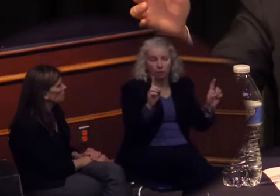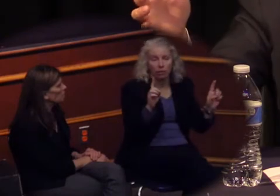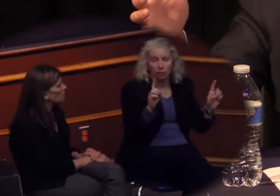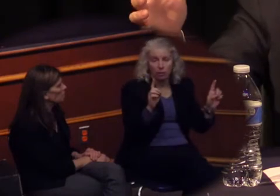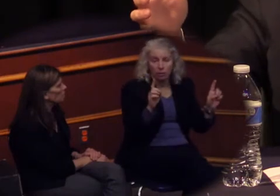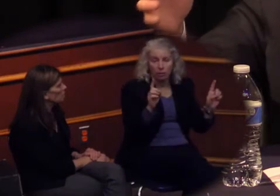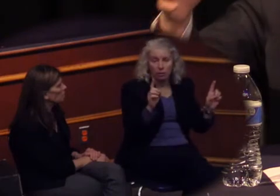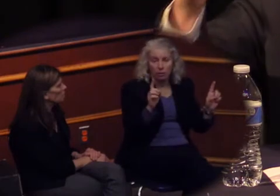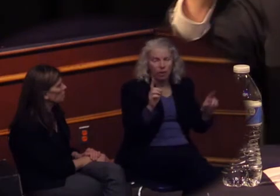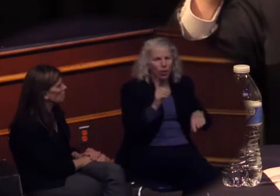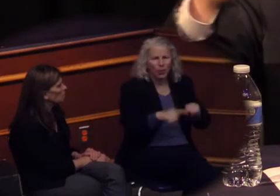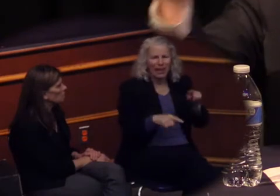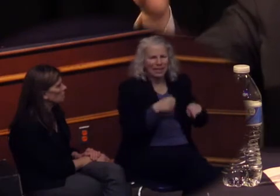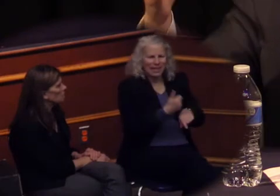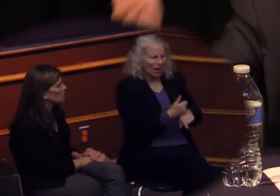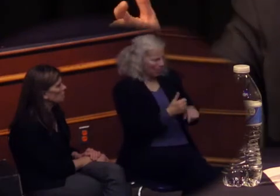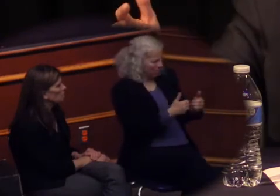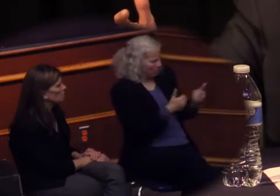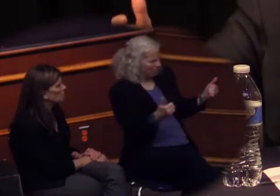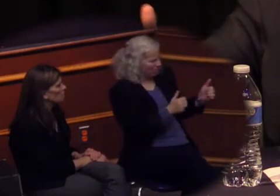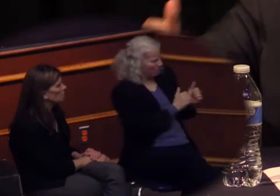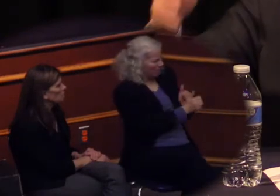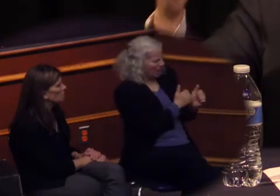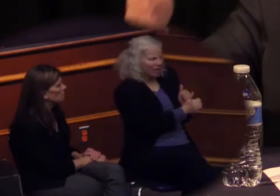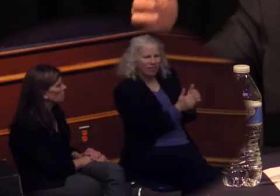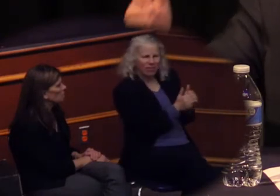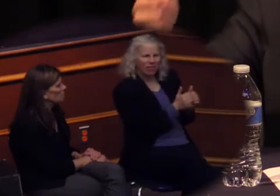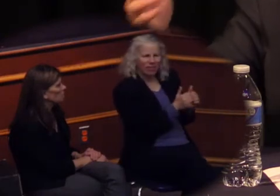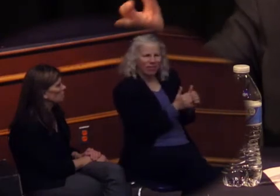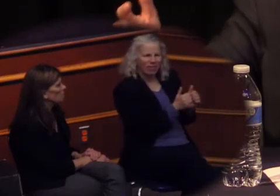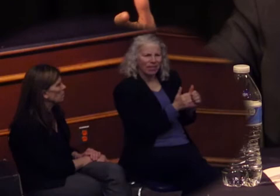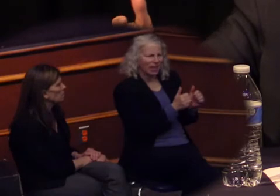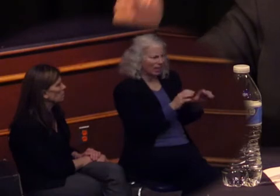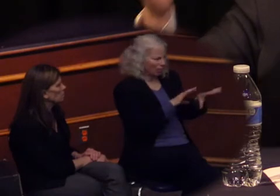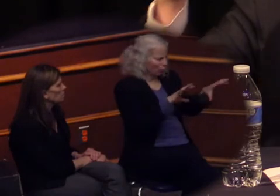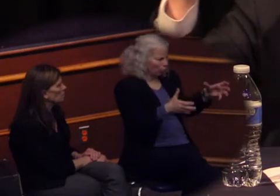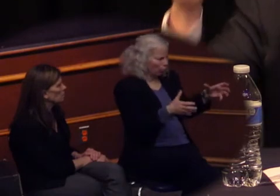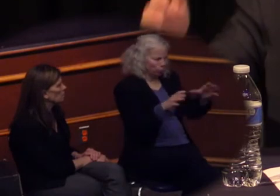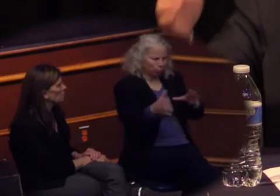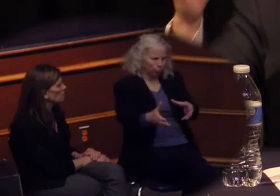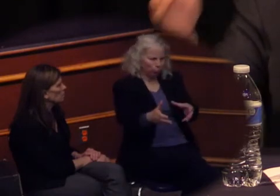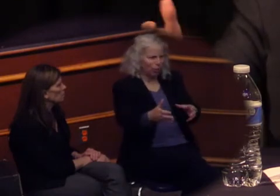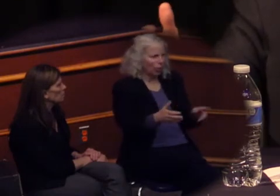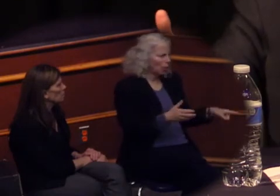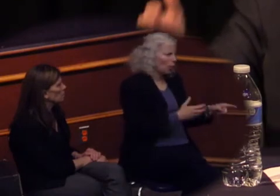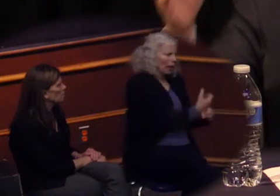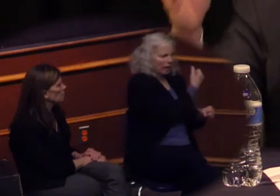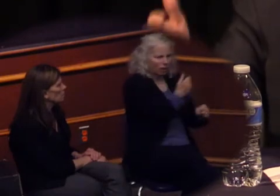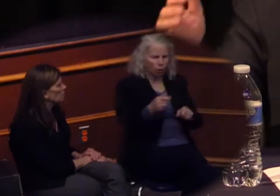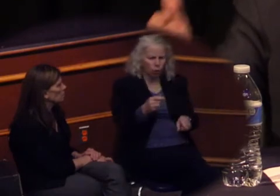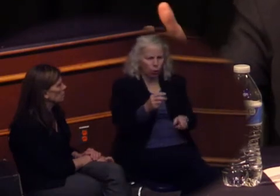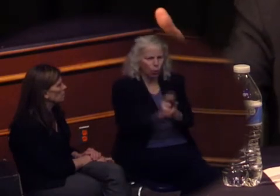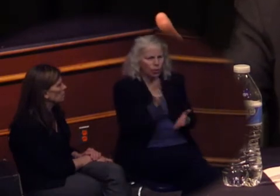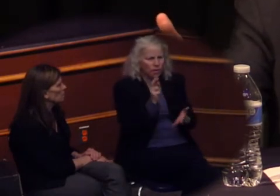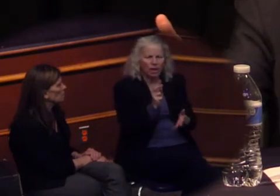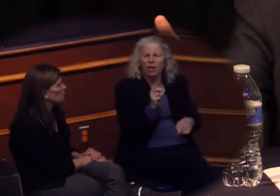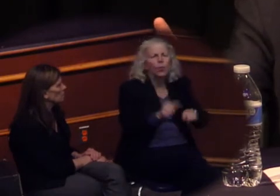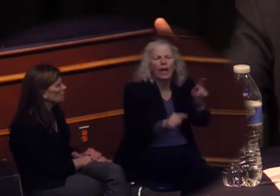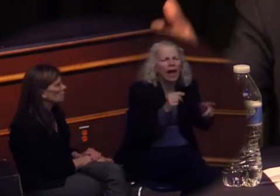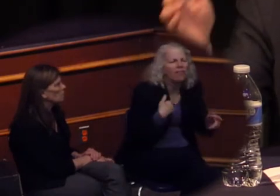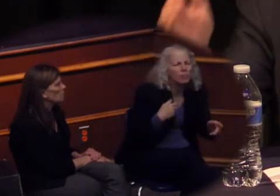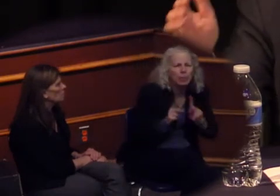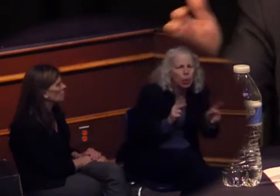set up a competitive market in our public education system where there are winners and losers. There can't be losers.